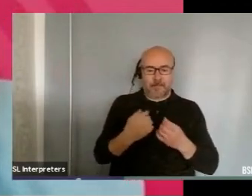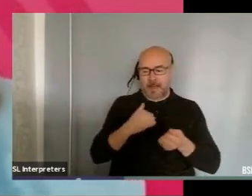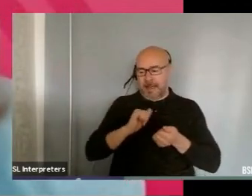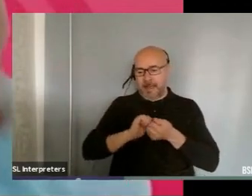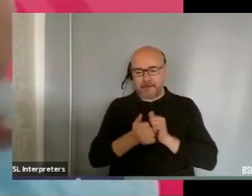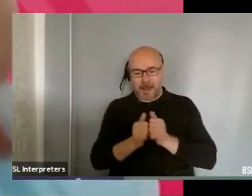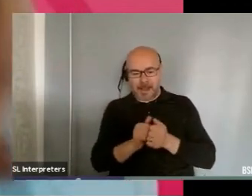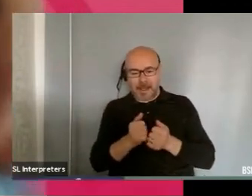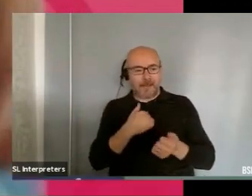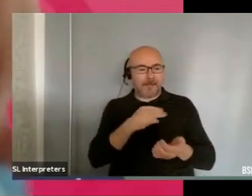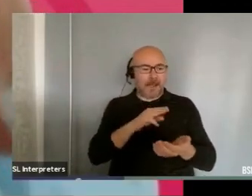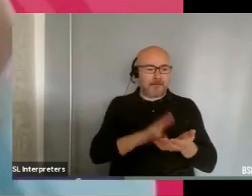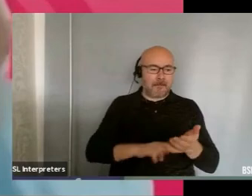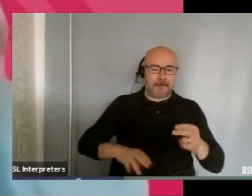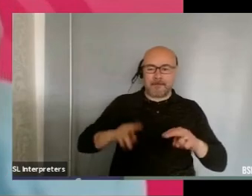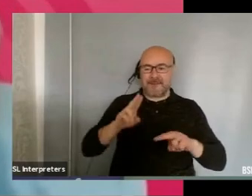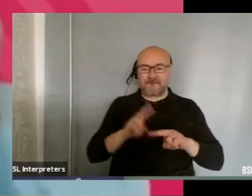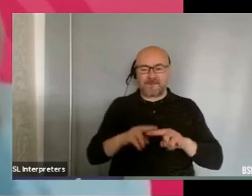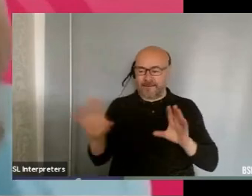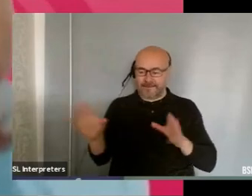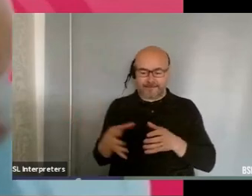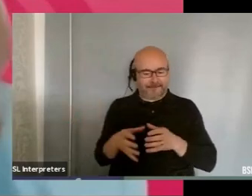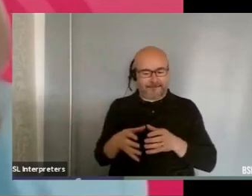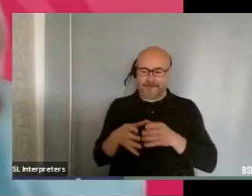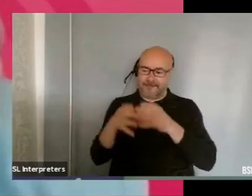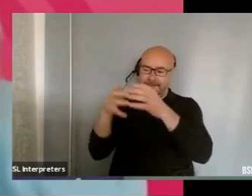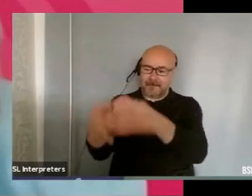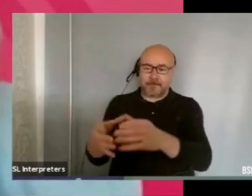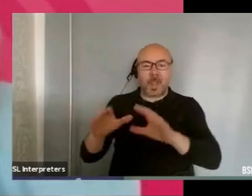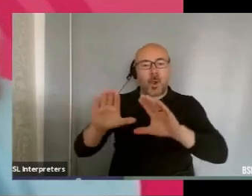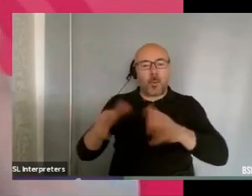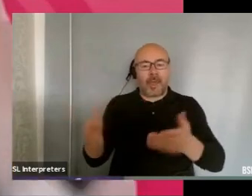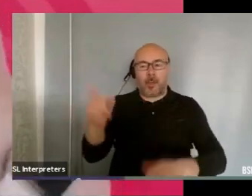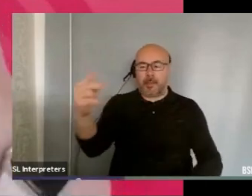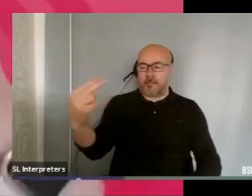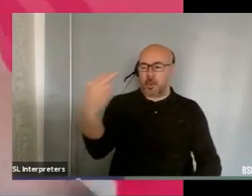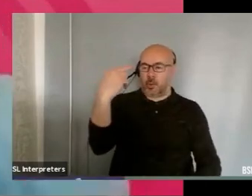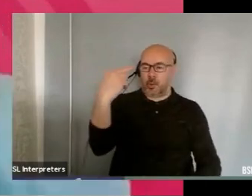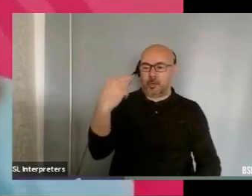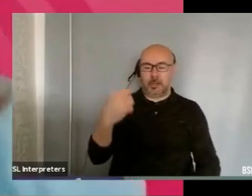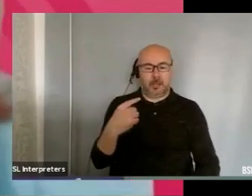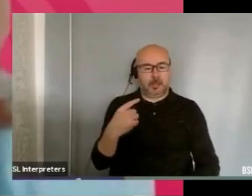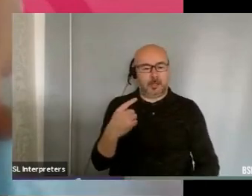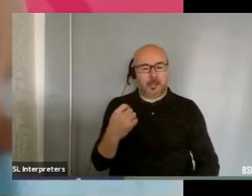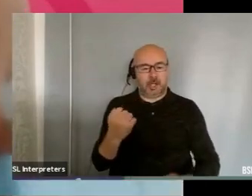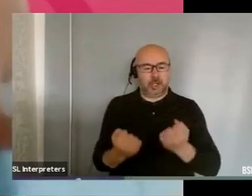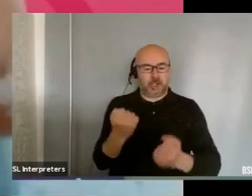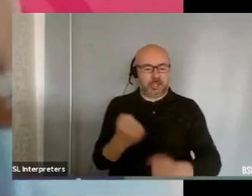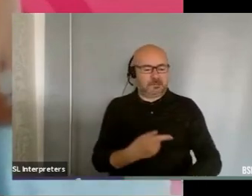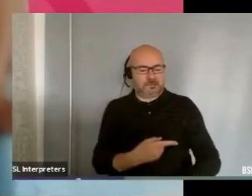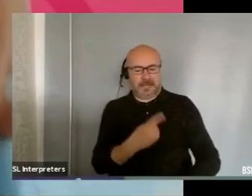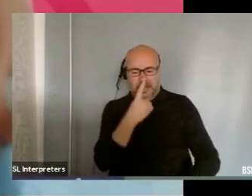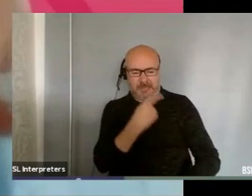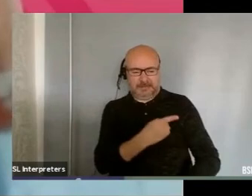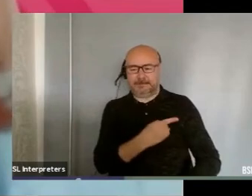dad. Nobody's measuring or judging, social etiquette. And Tommy and I did a radio program